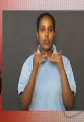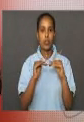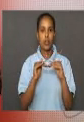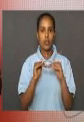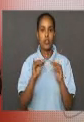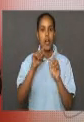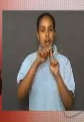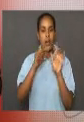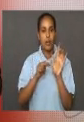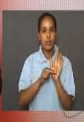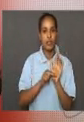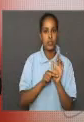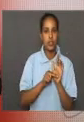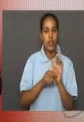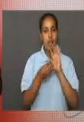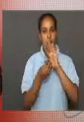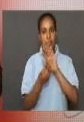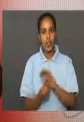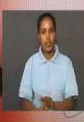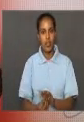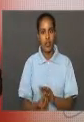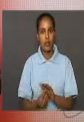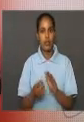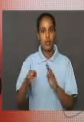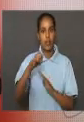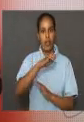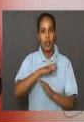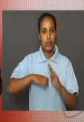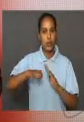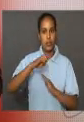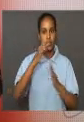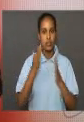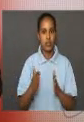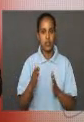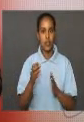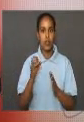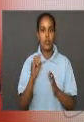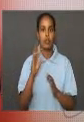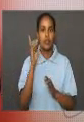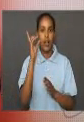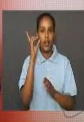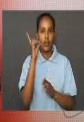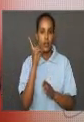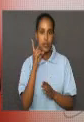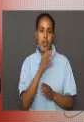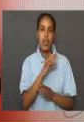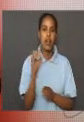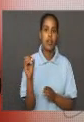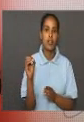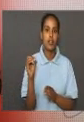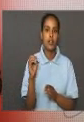of ions affects the electrolysis of dilute